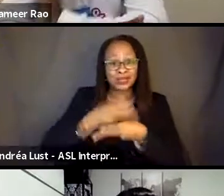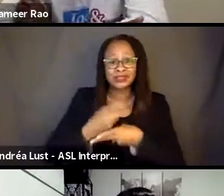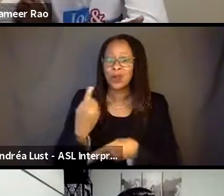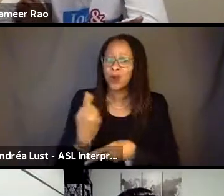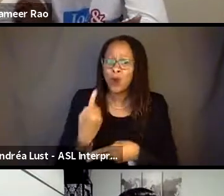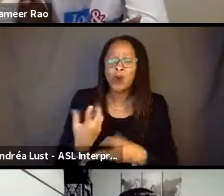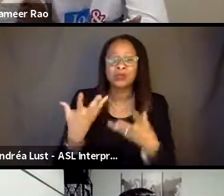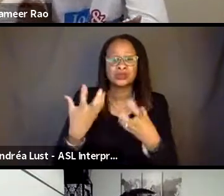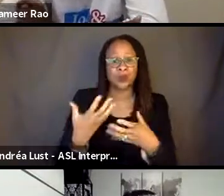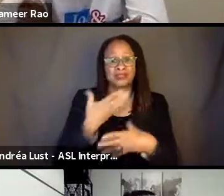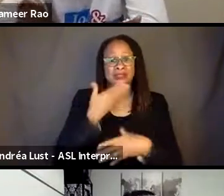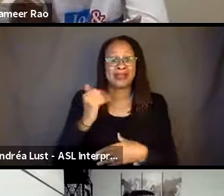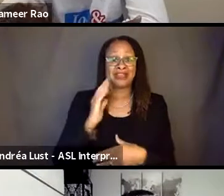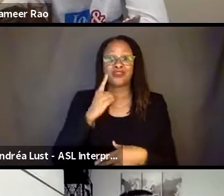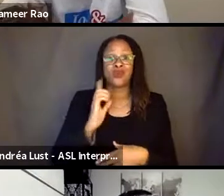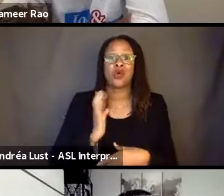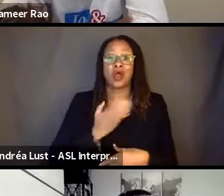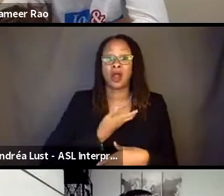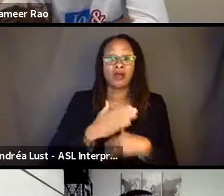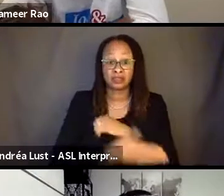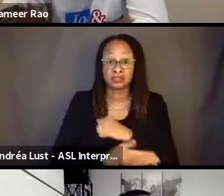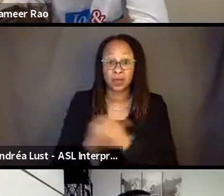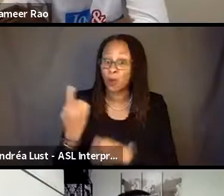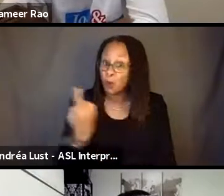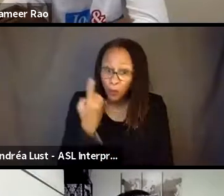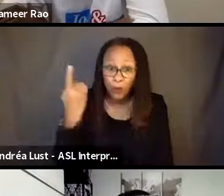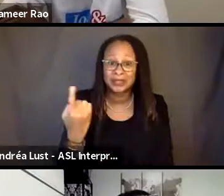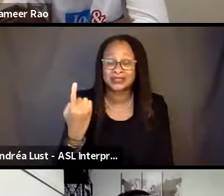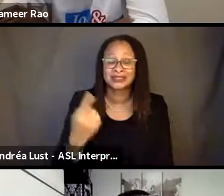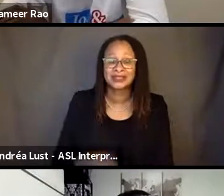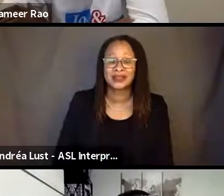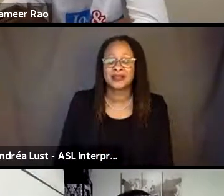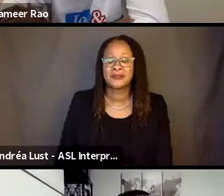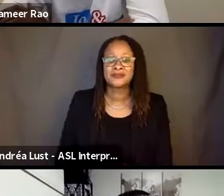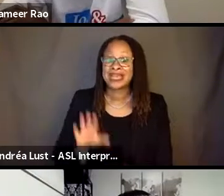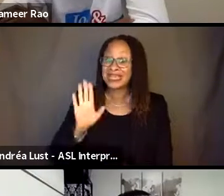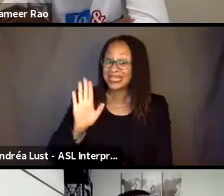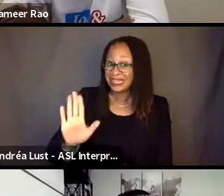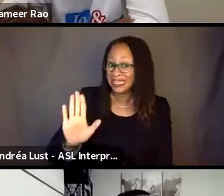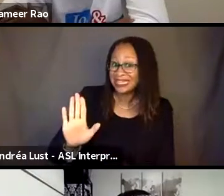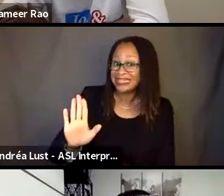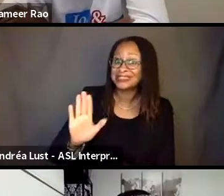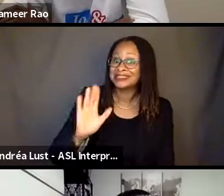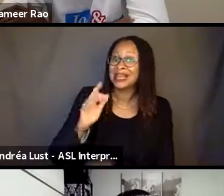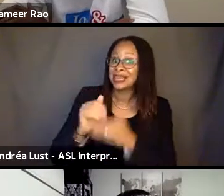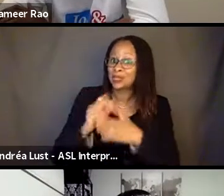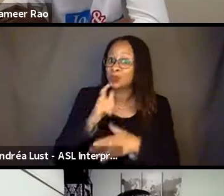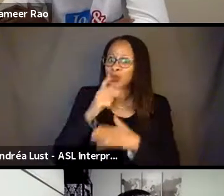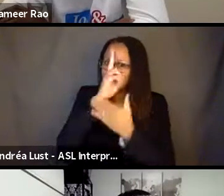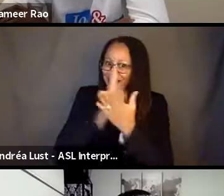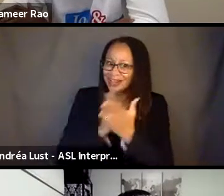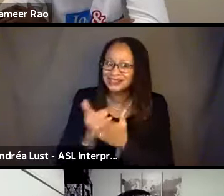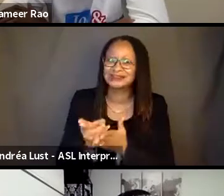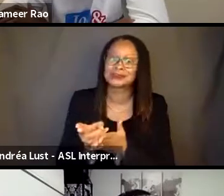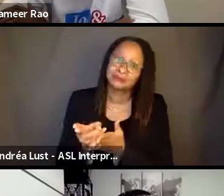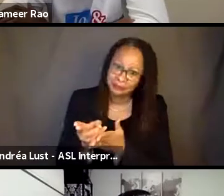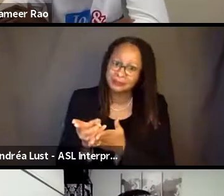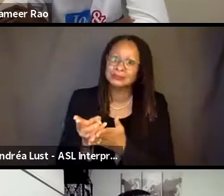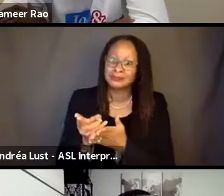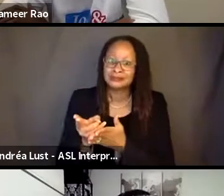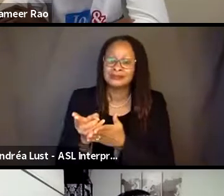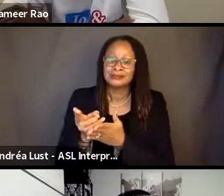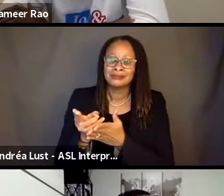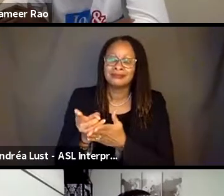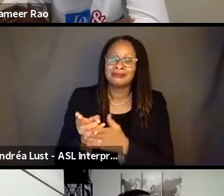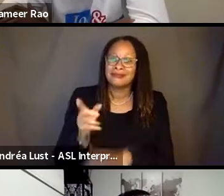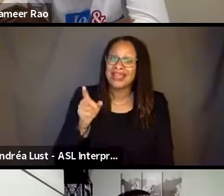always wants the best for our country. He is a leader who is honest. And he is a leader who